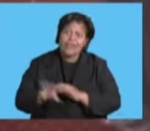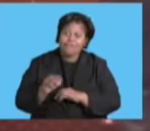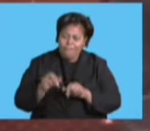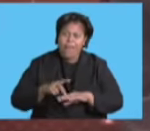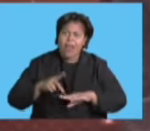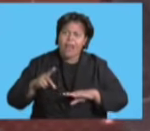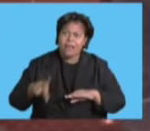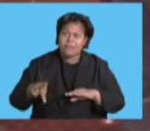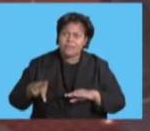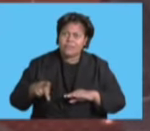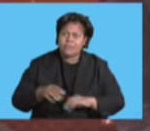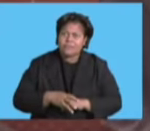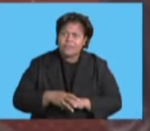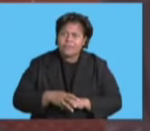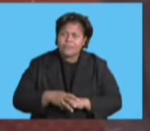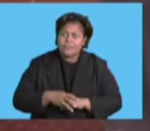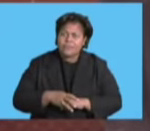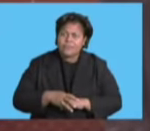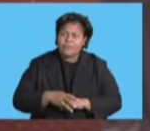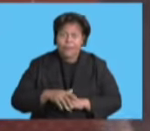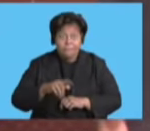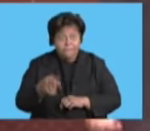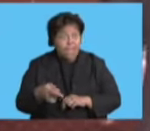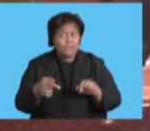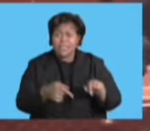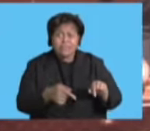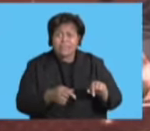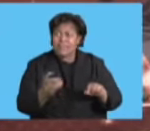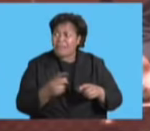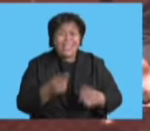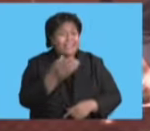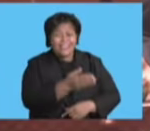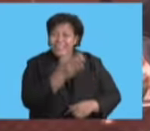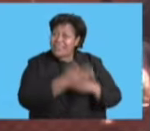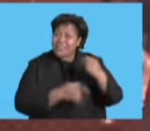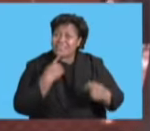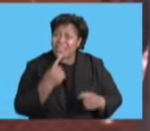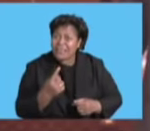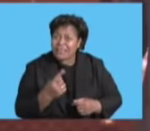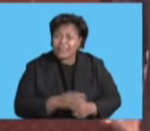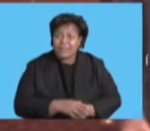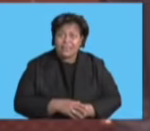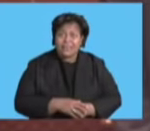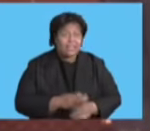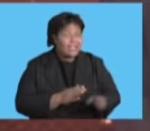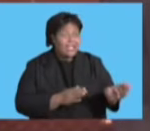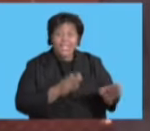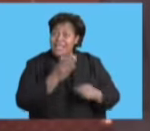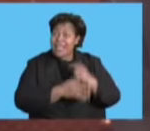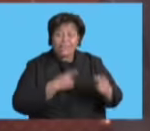This is for something that he never said. Never said, Mr. Speaker,